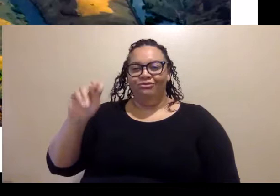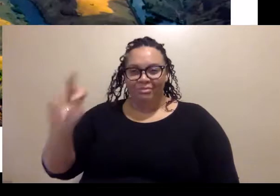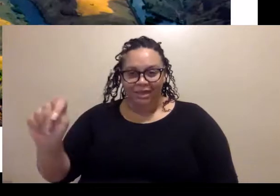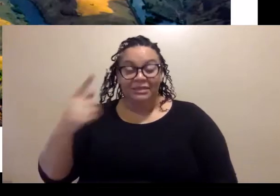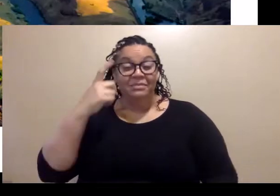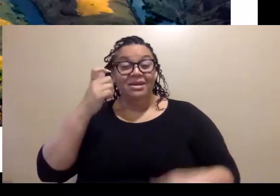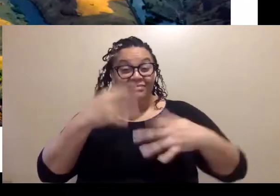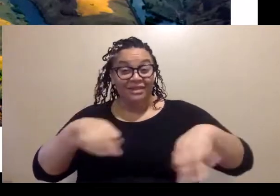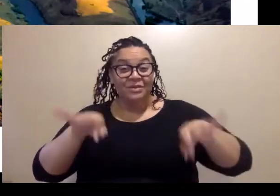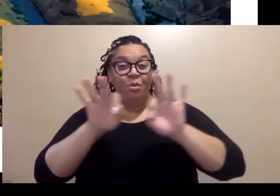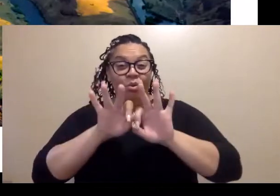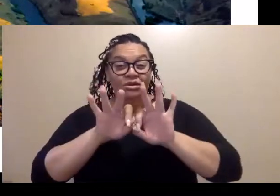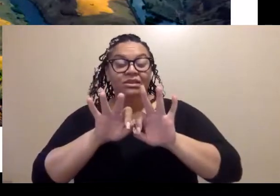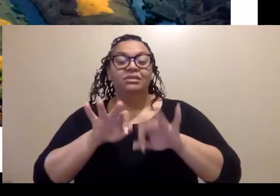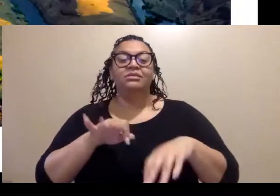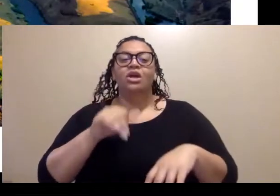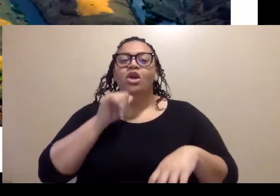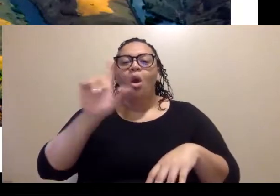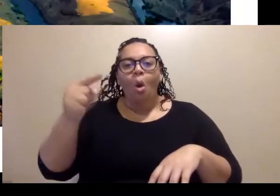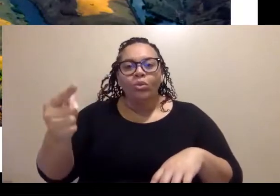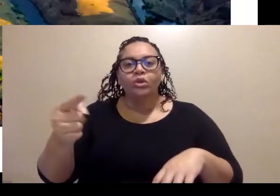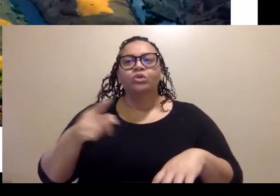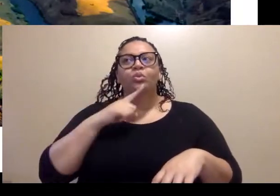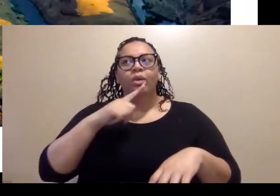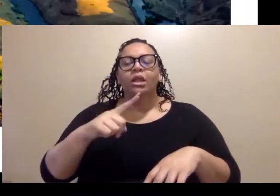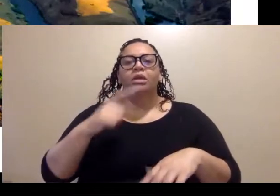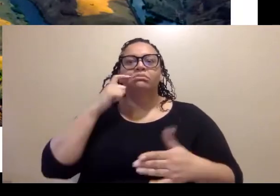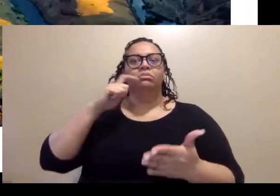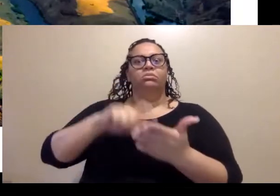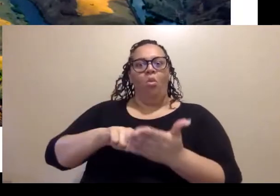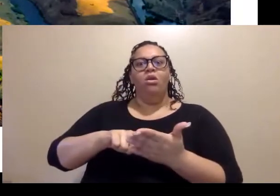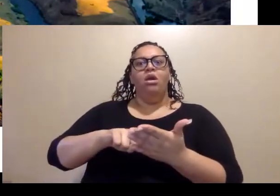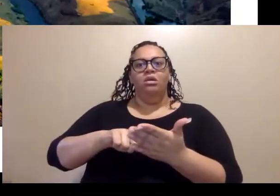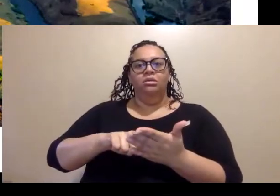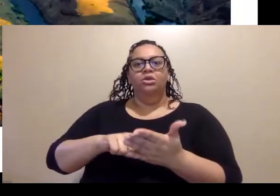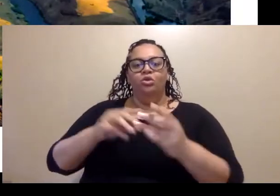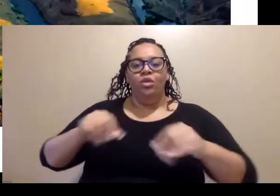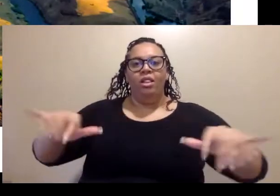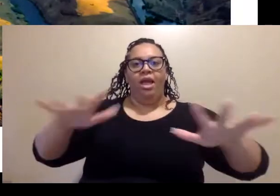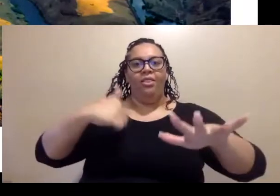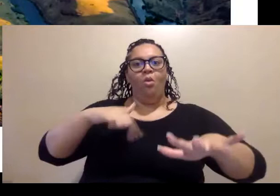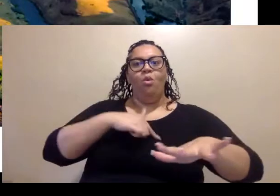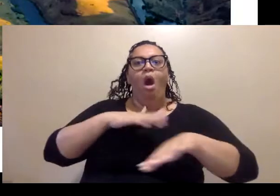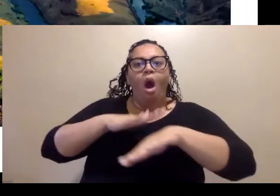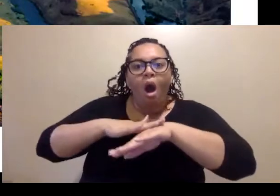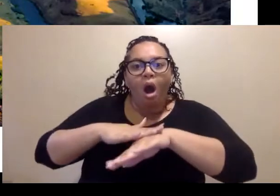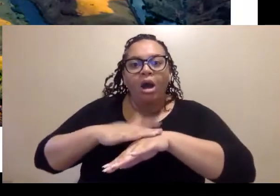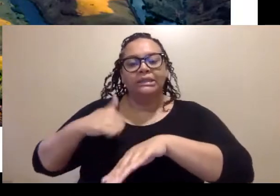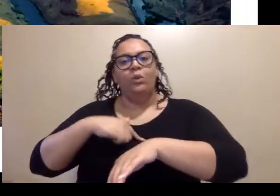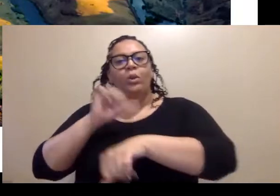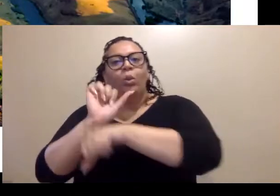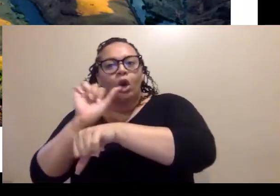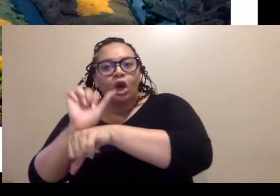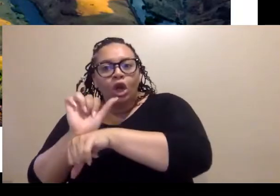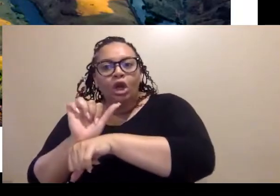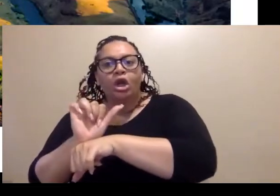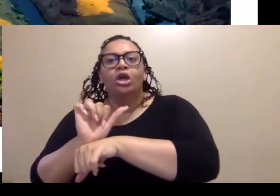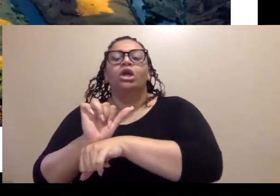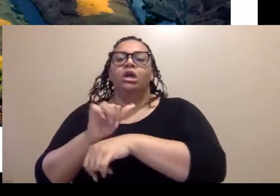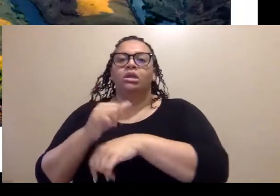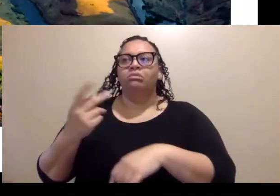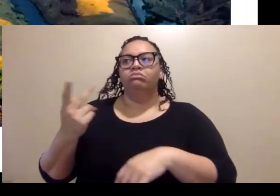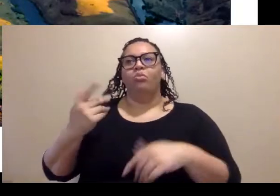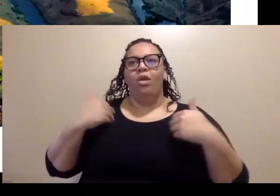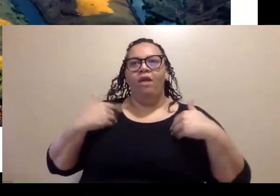not only bring acknowledgement to the lands that we are on, that we work on, that we have our ways and we have